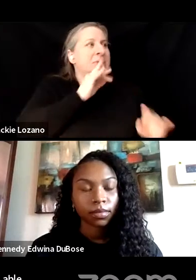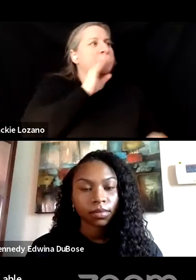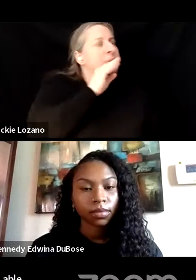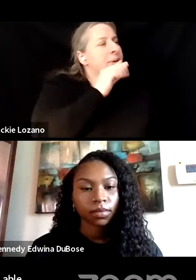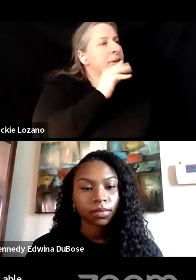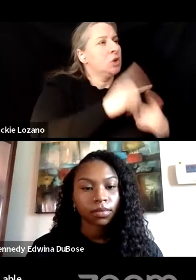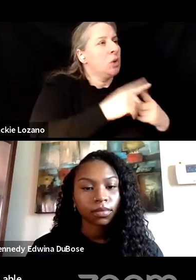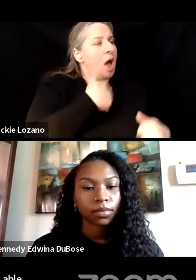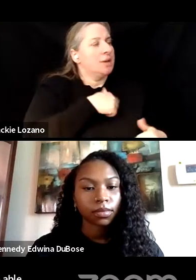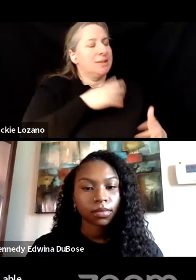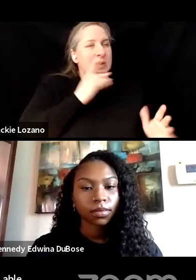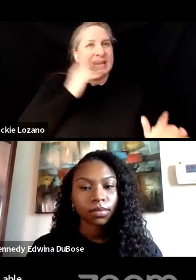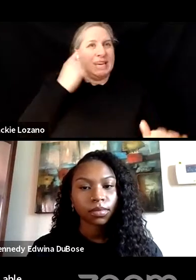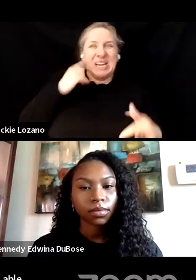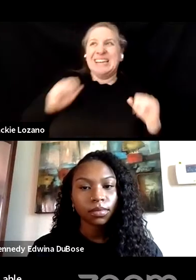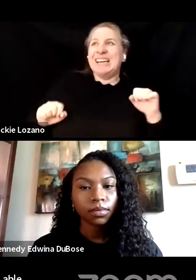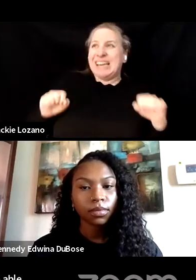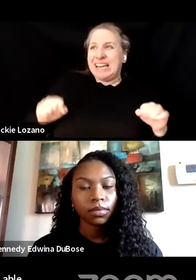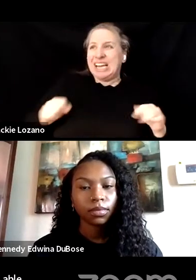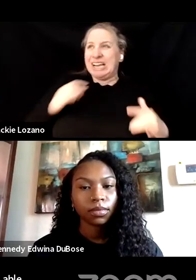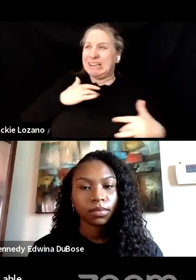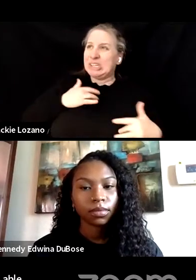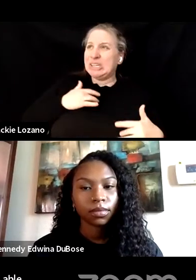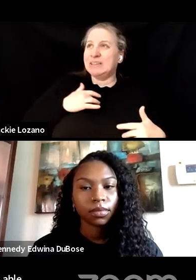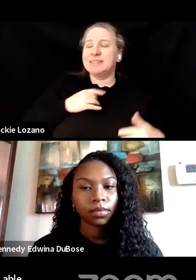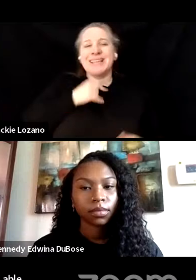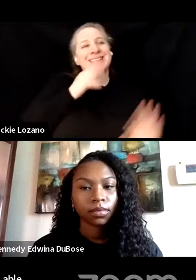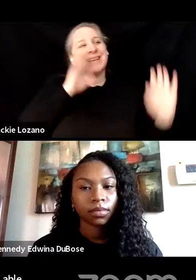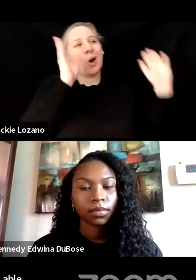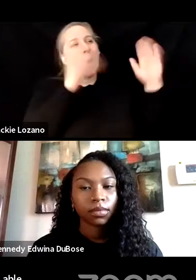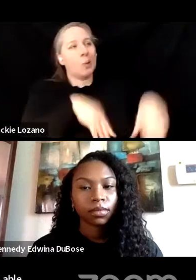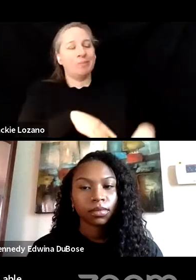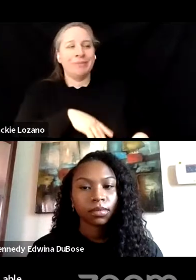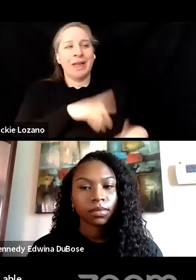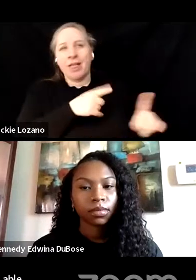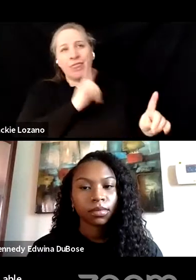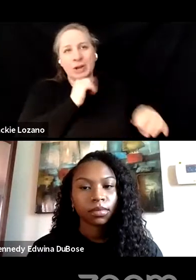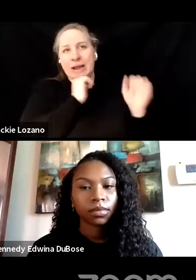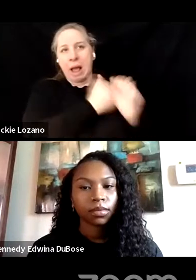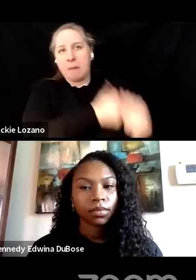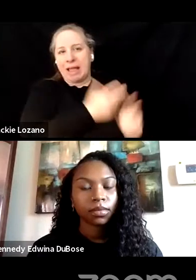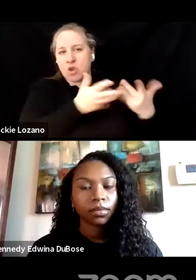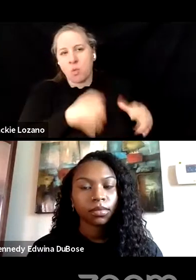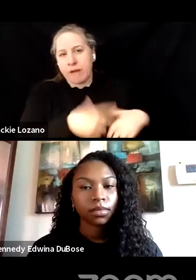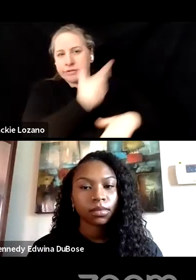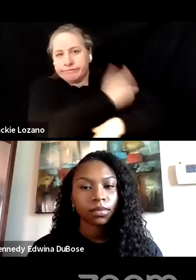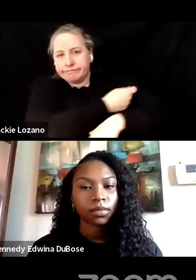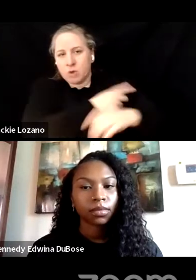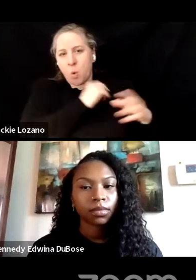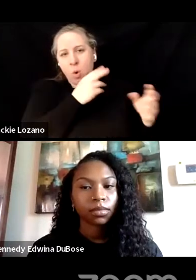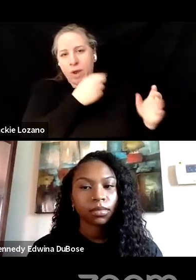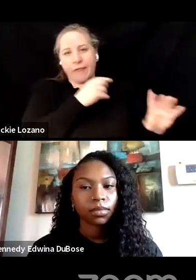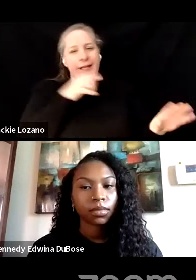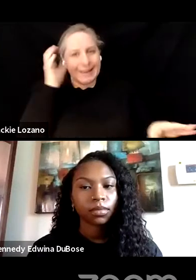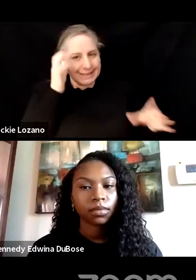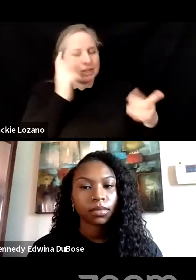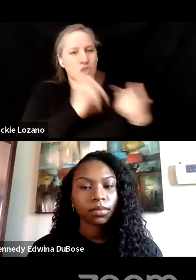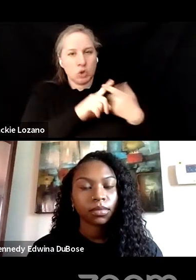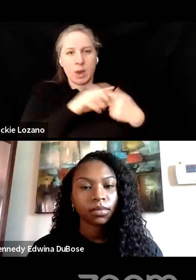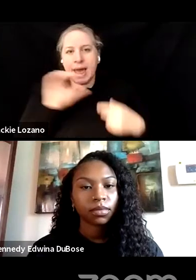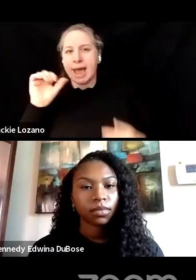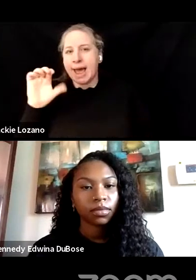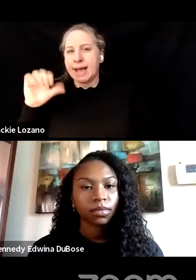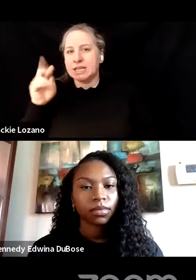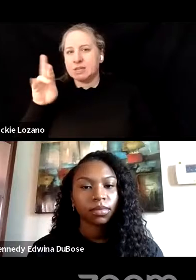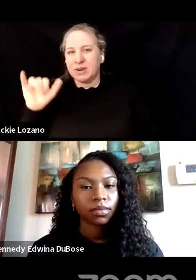concern, you know, to not just say, oh, they're a non-compliant patient, or, you know, they're listening to a conspiracy theory,